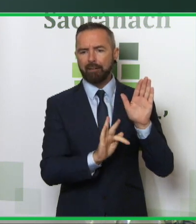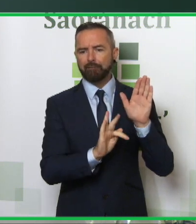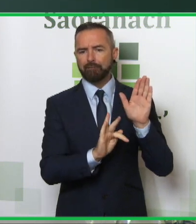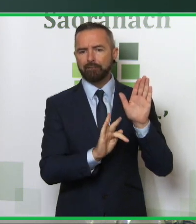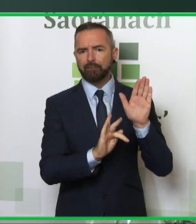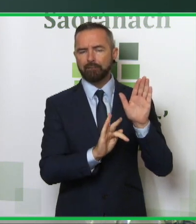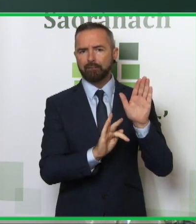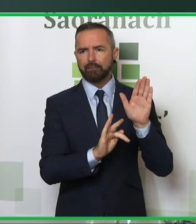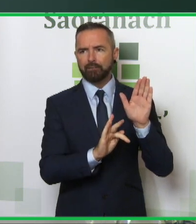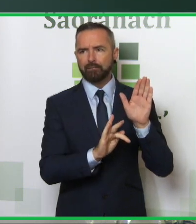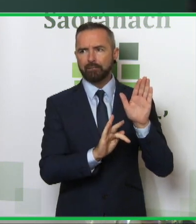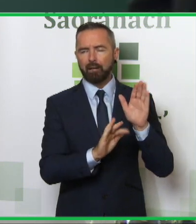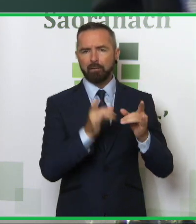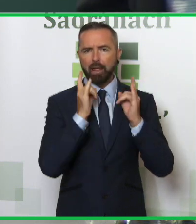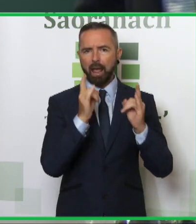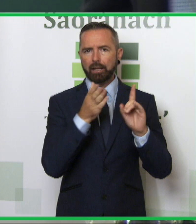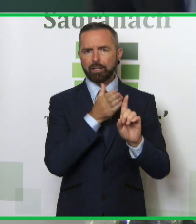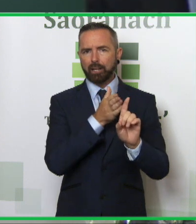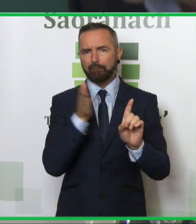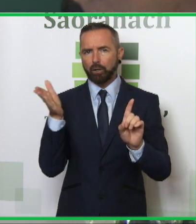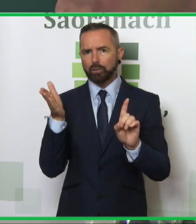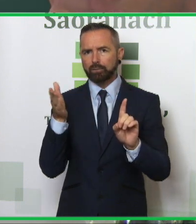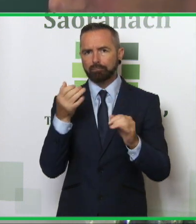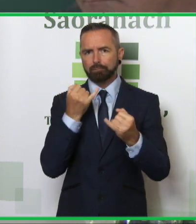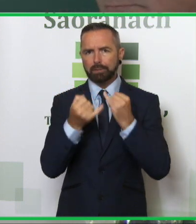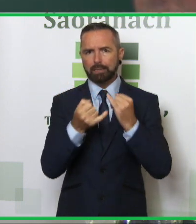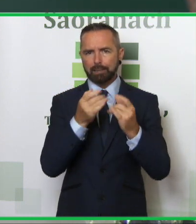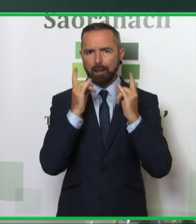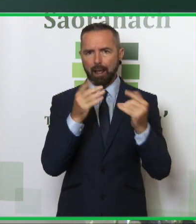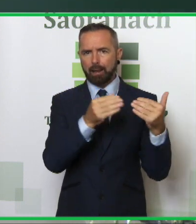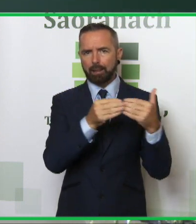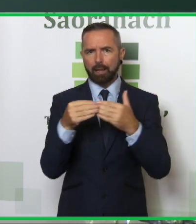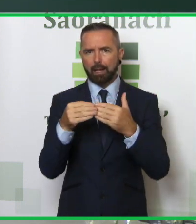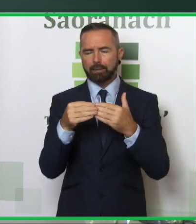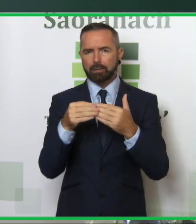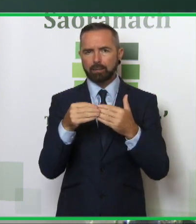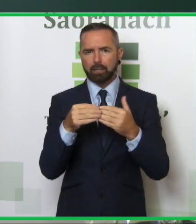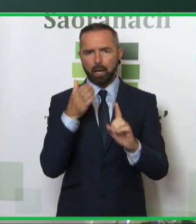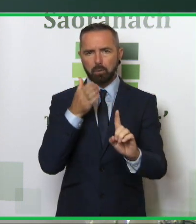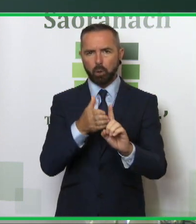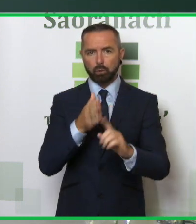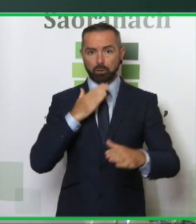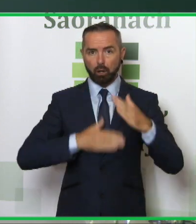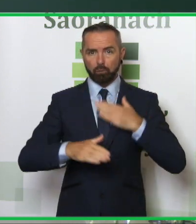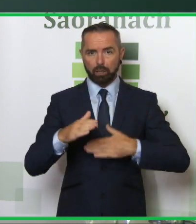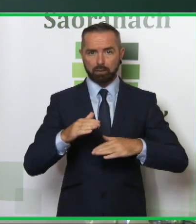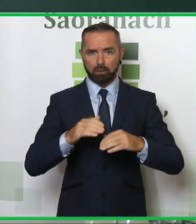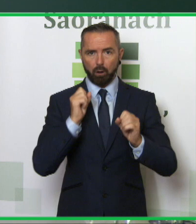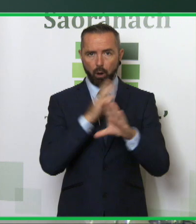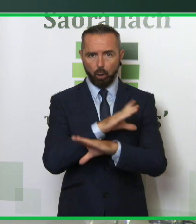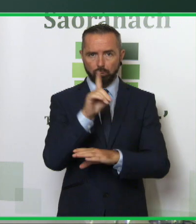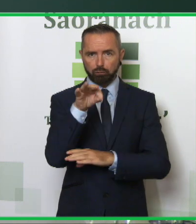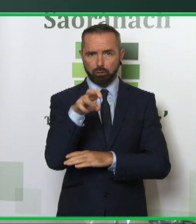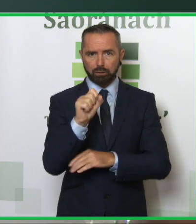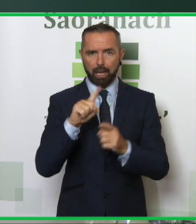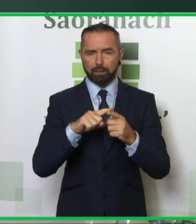status quo, health diversion, comprehensive health-led approach, tolerance for all drugs, and legalisation and regulation. And Model F